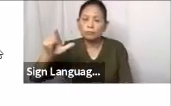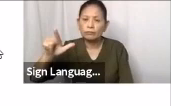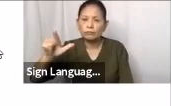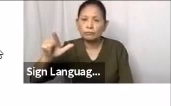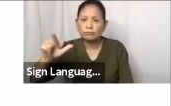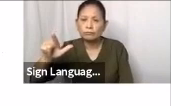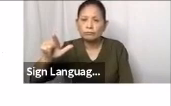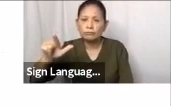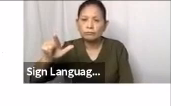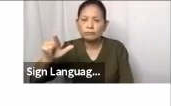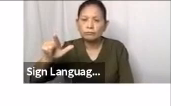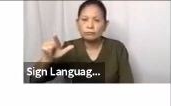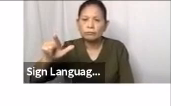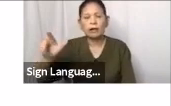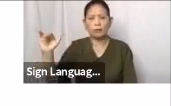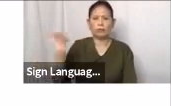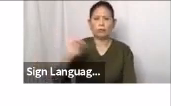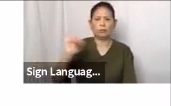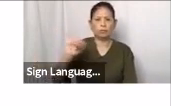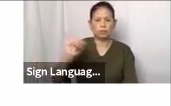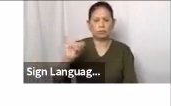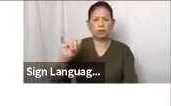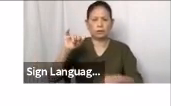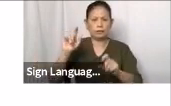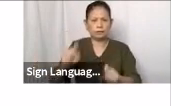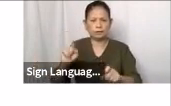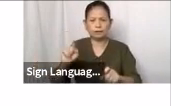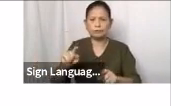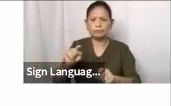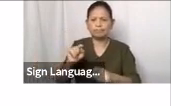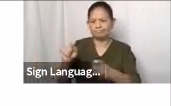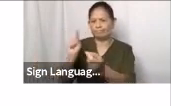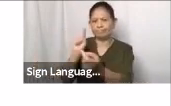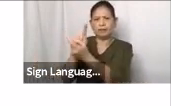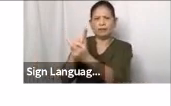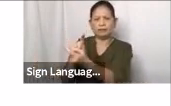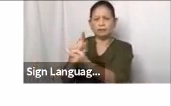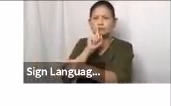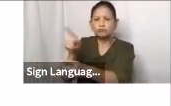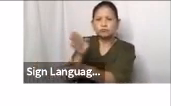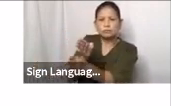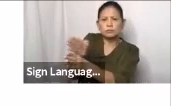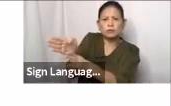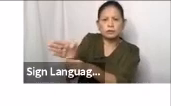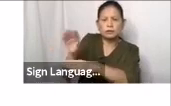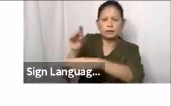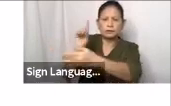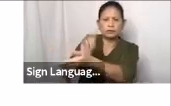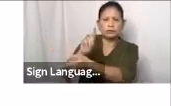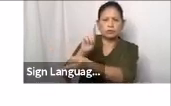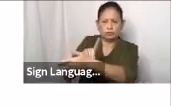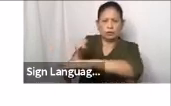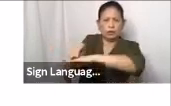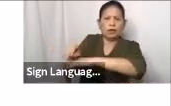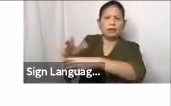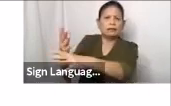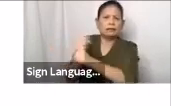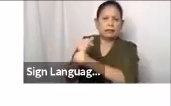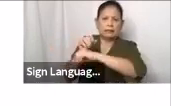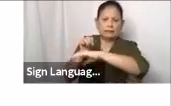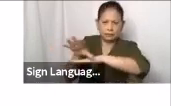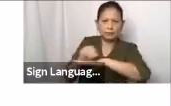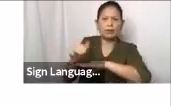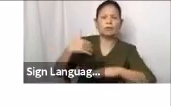hormonal test, and as well as they have to consult a specialized doctor. So for this, we are, as I told, we have referral